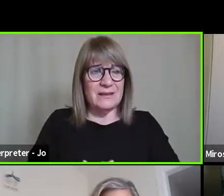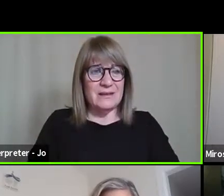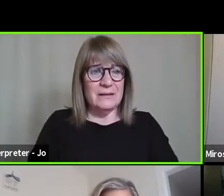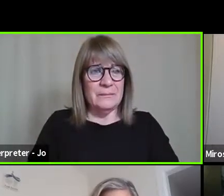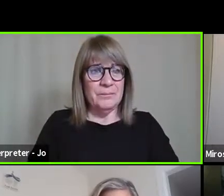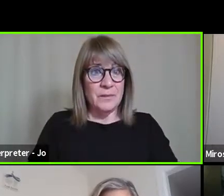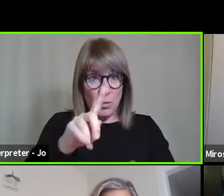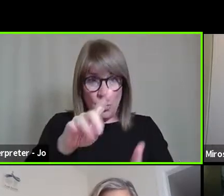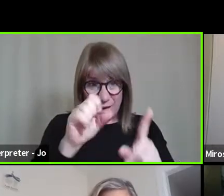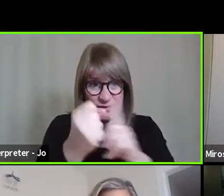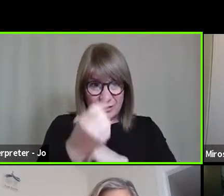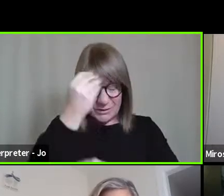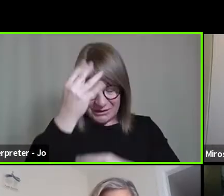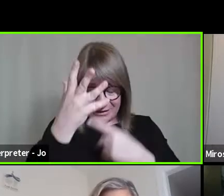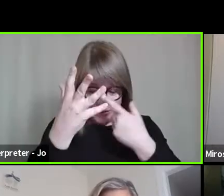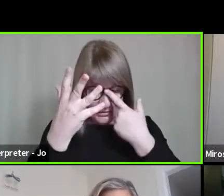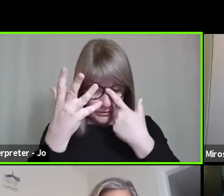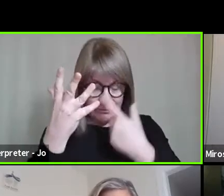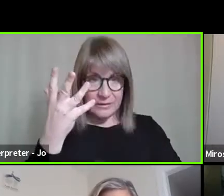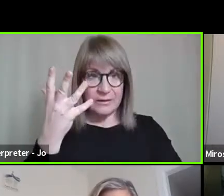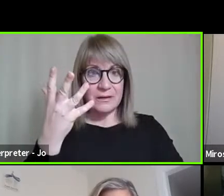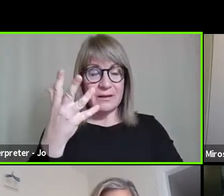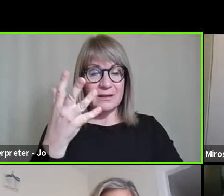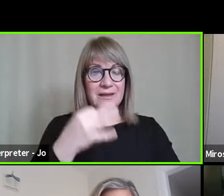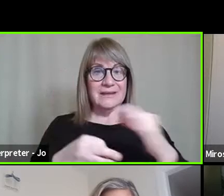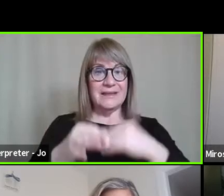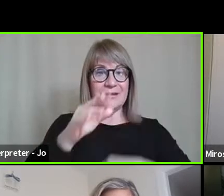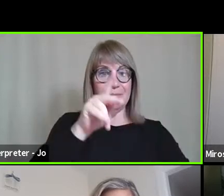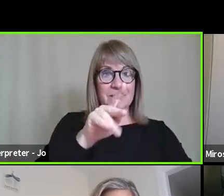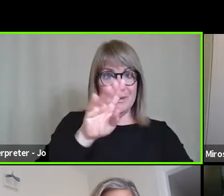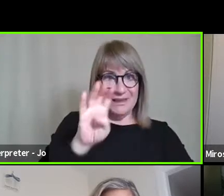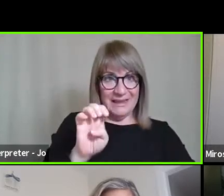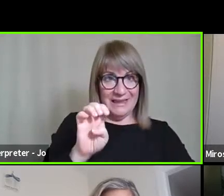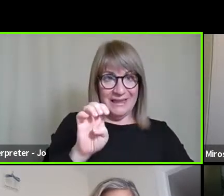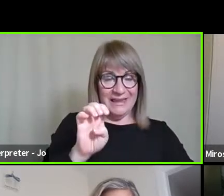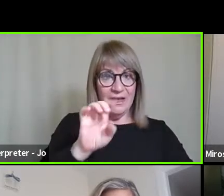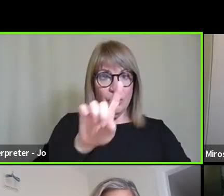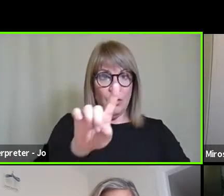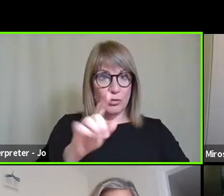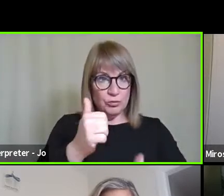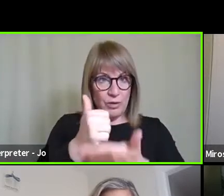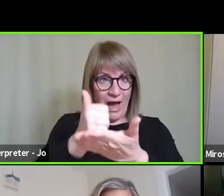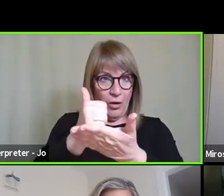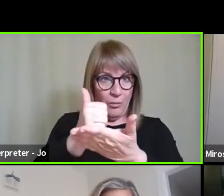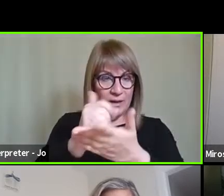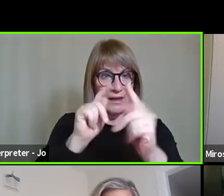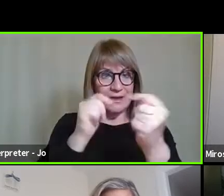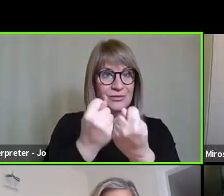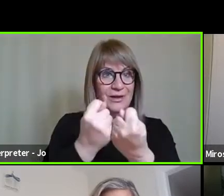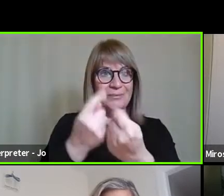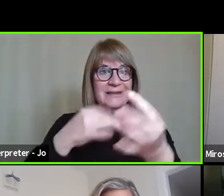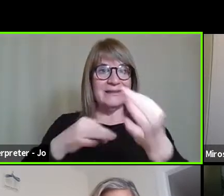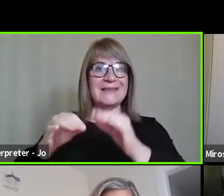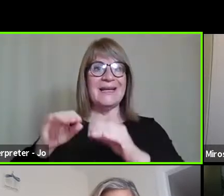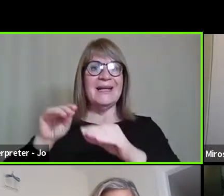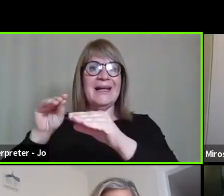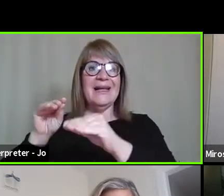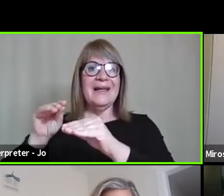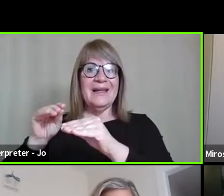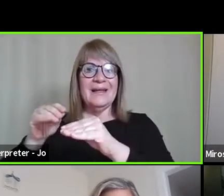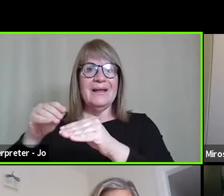sending um uh uh ppe they sent body bags um to a tribe i mean this this was the level